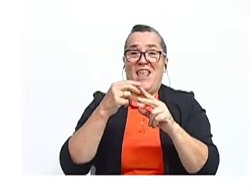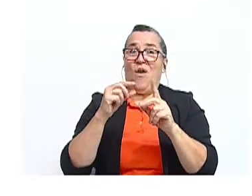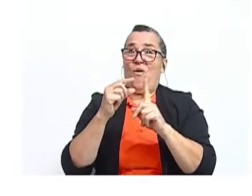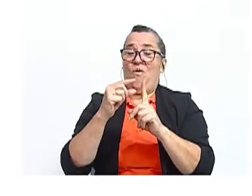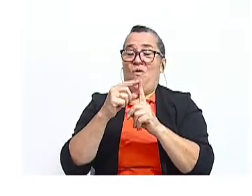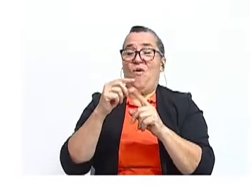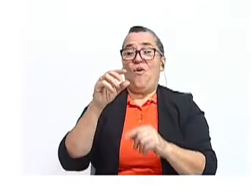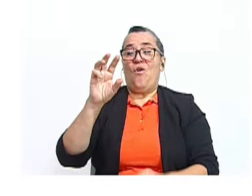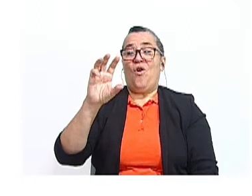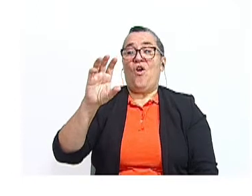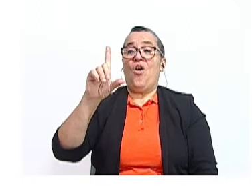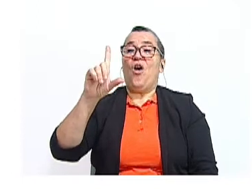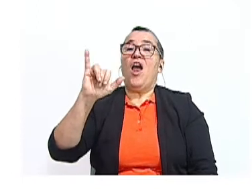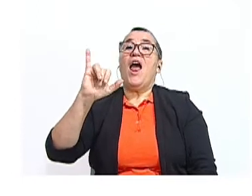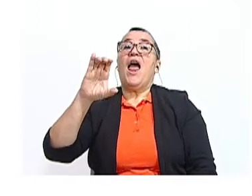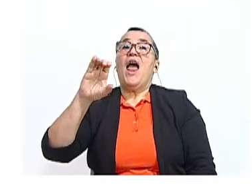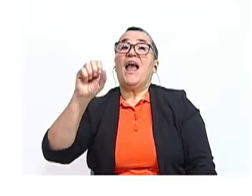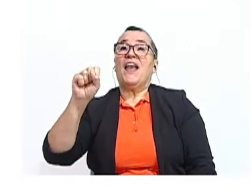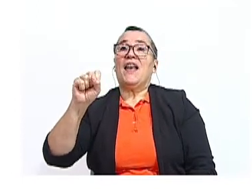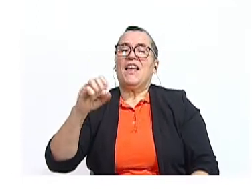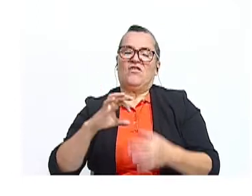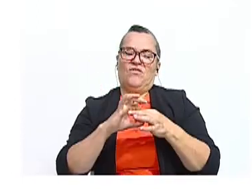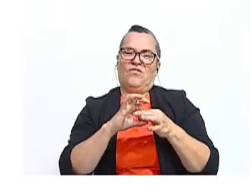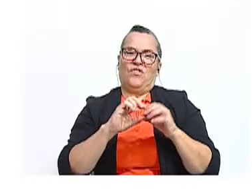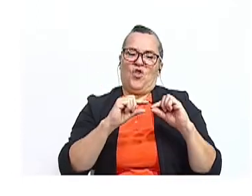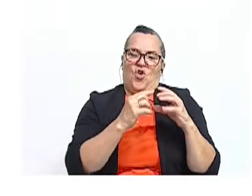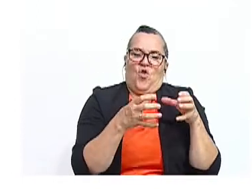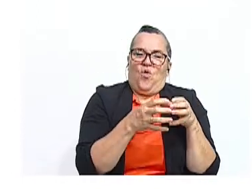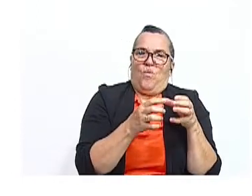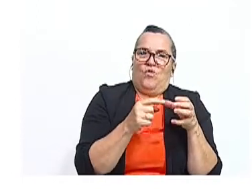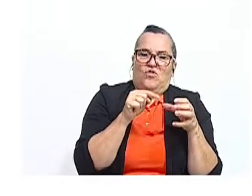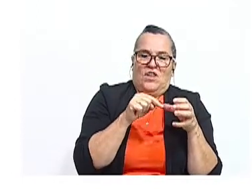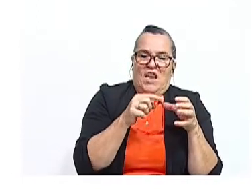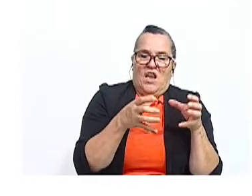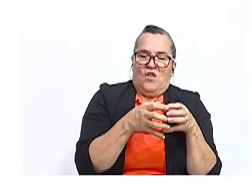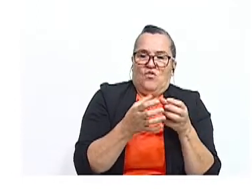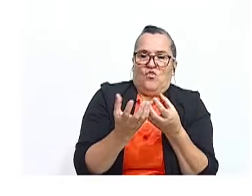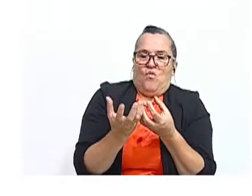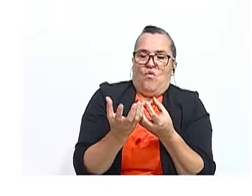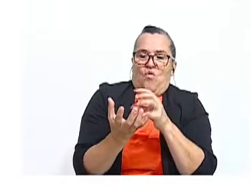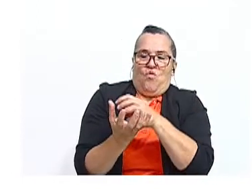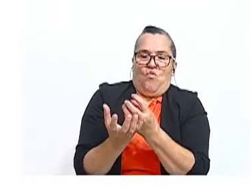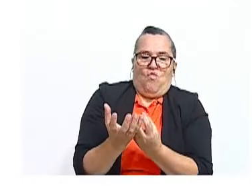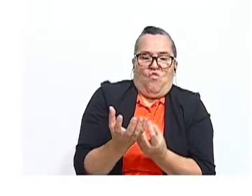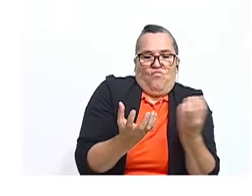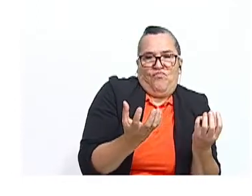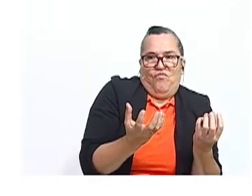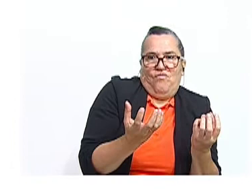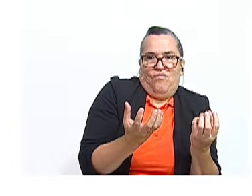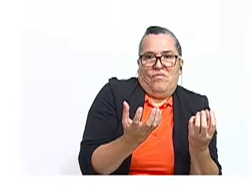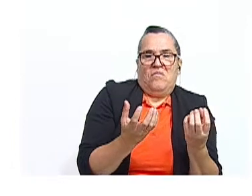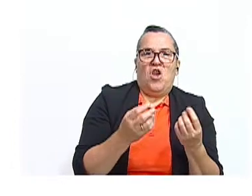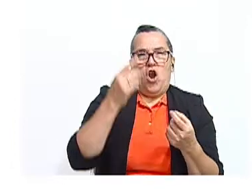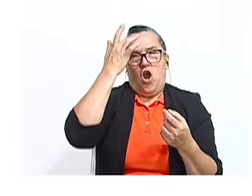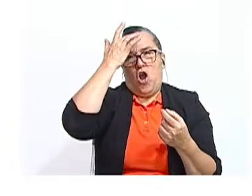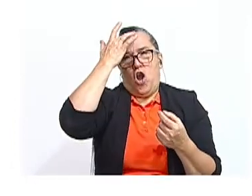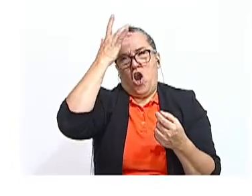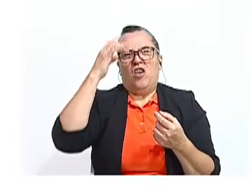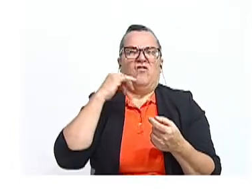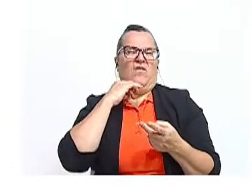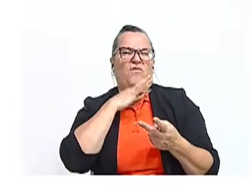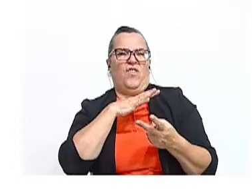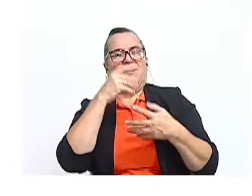that the word cliques refer to different groups that can be made in school, right? Like the nerds, the freaks,